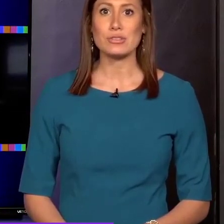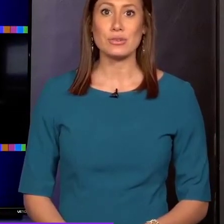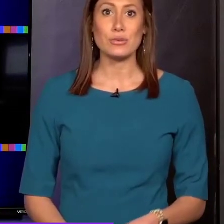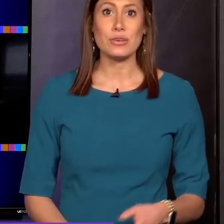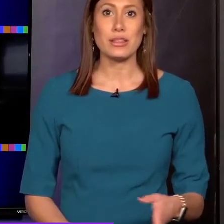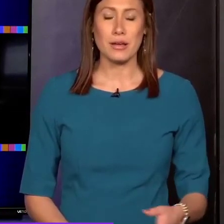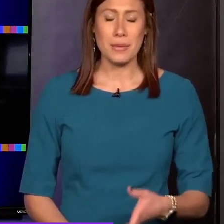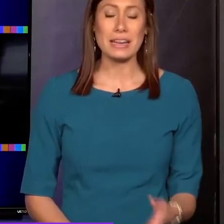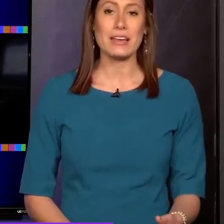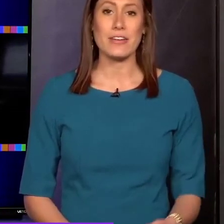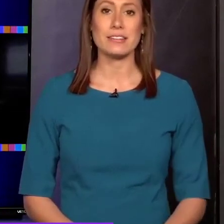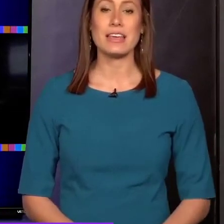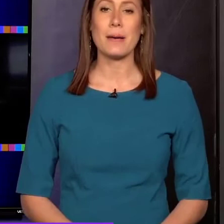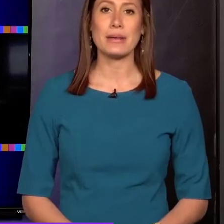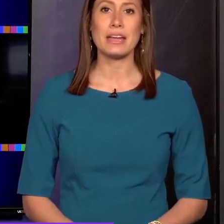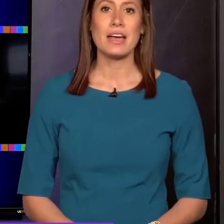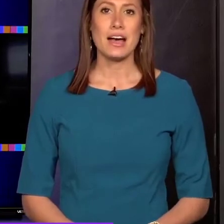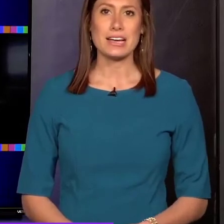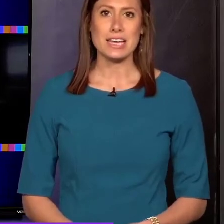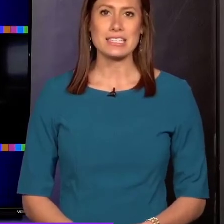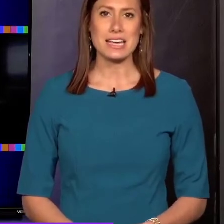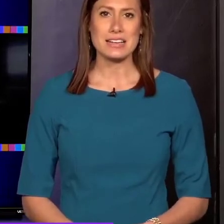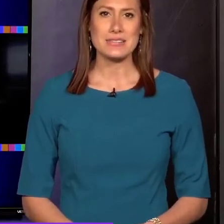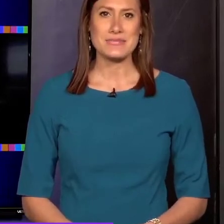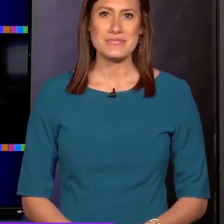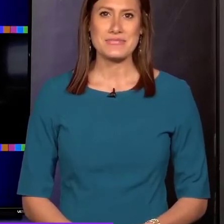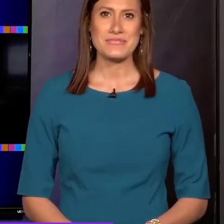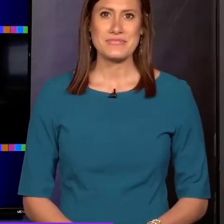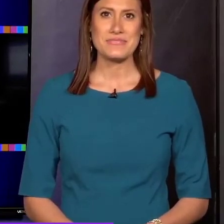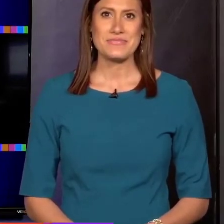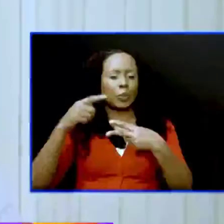changes to many events happening on that day.